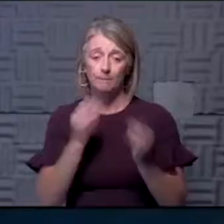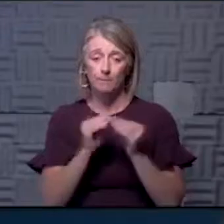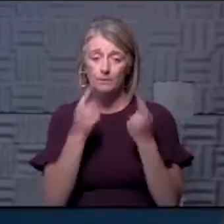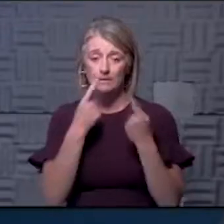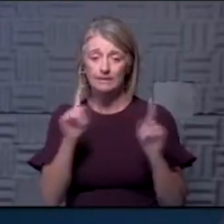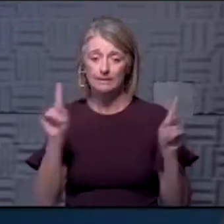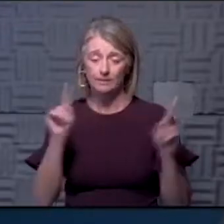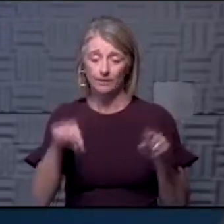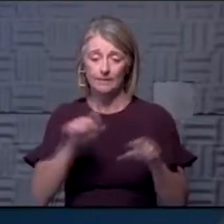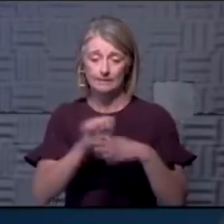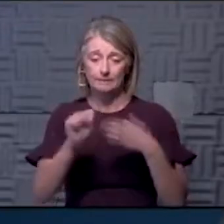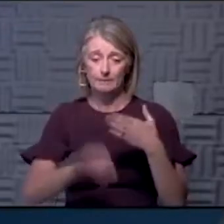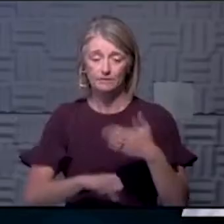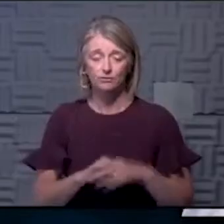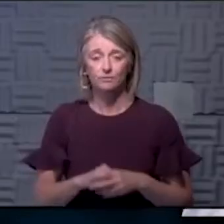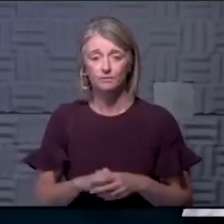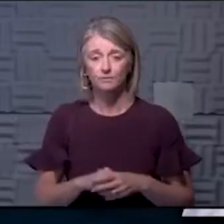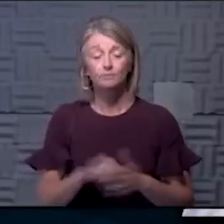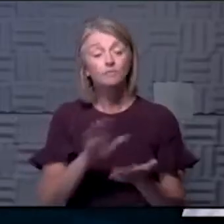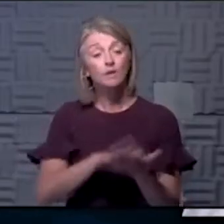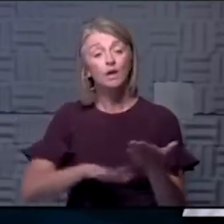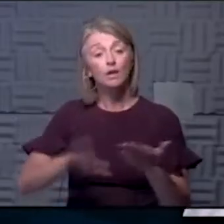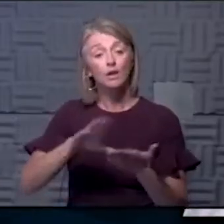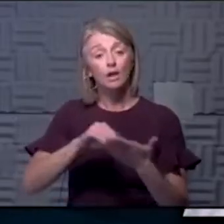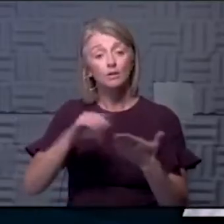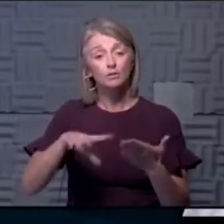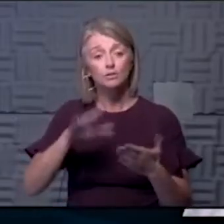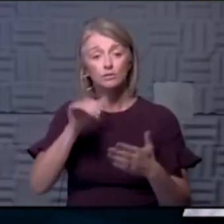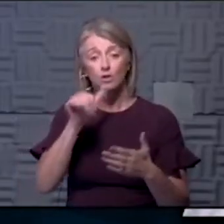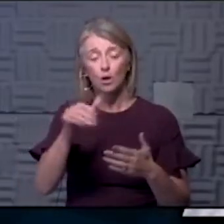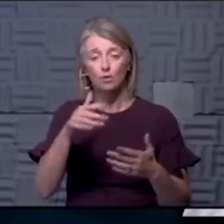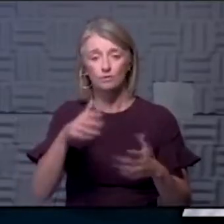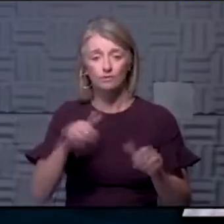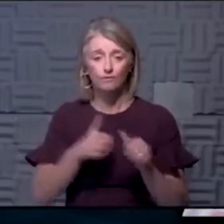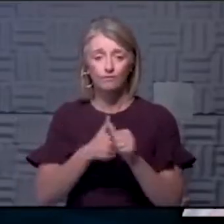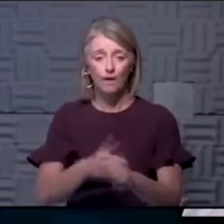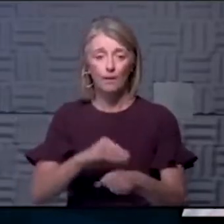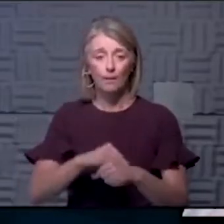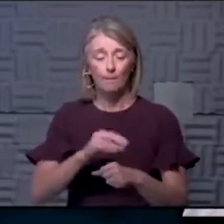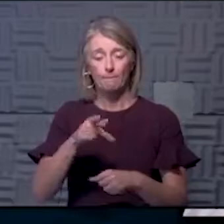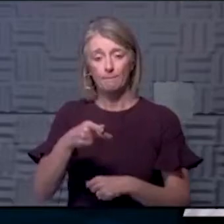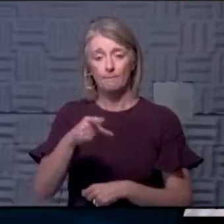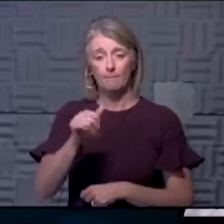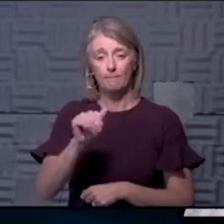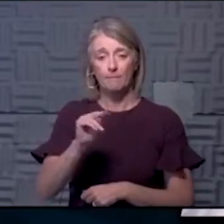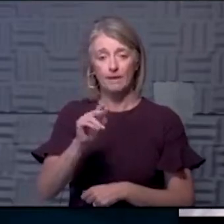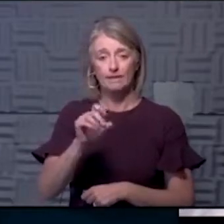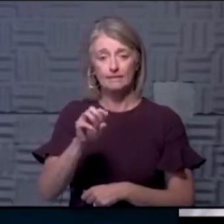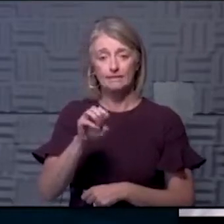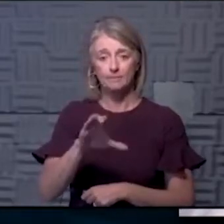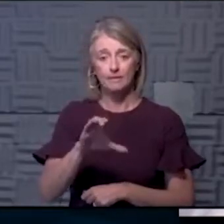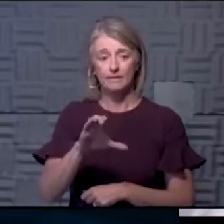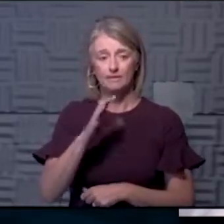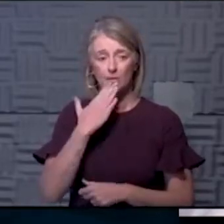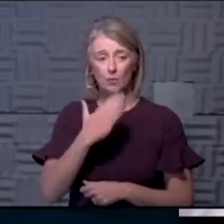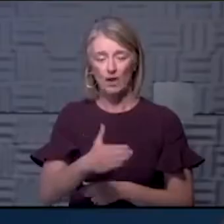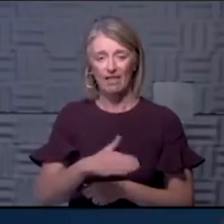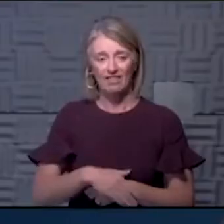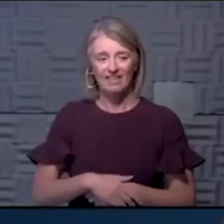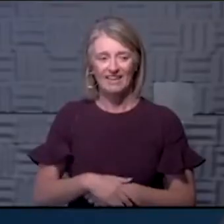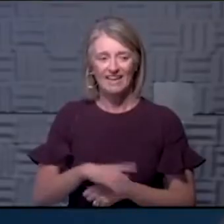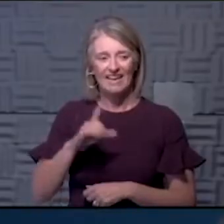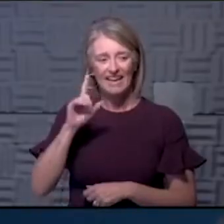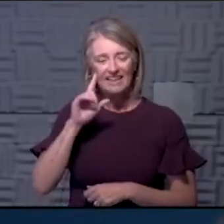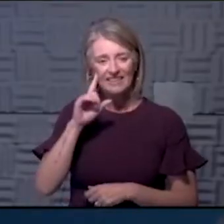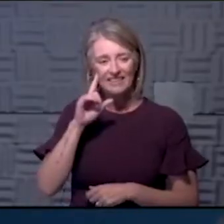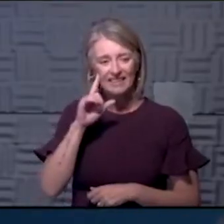semester. Yeah, somebody said that college students don't always do pandemics well. I think that was a Chris Wilson quote. Yeah, I think that's pretty.